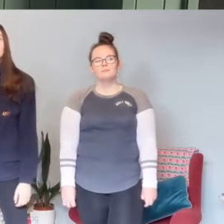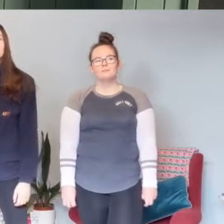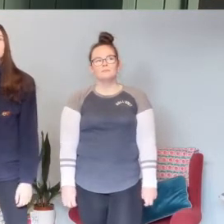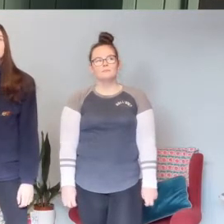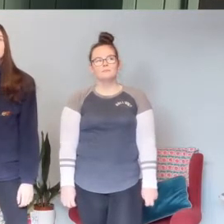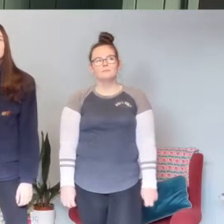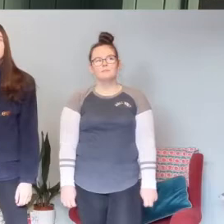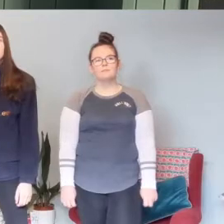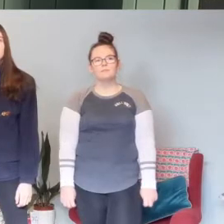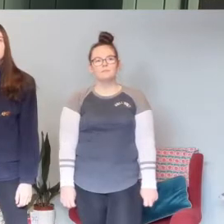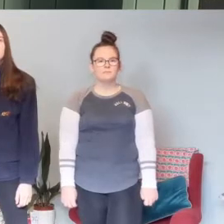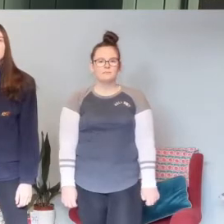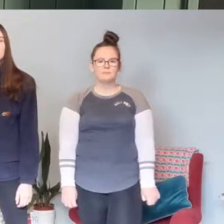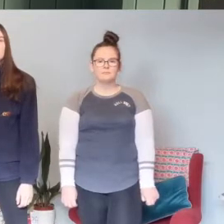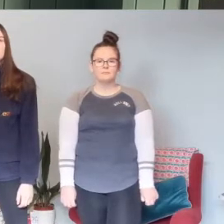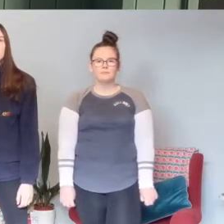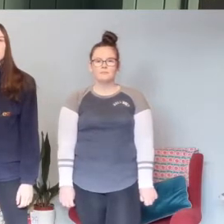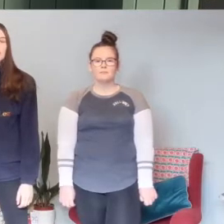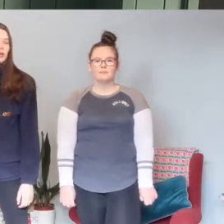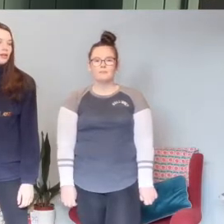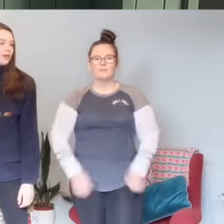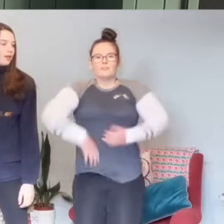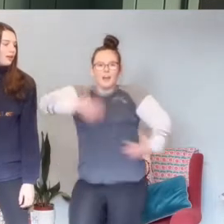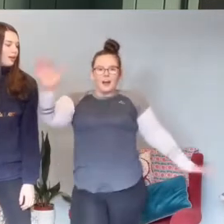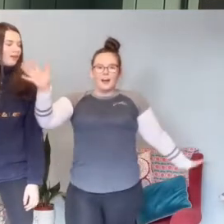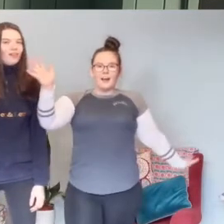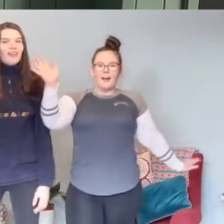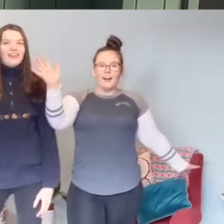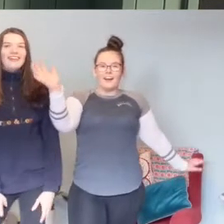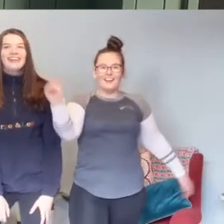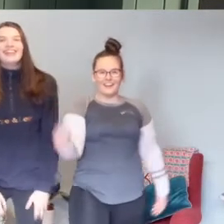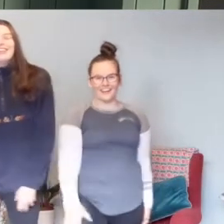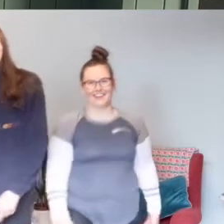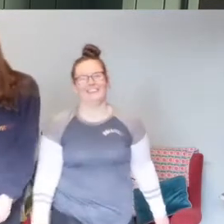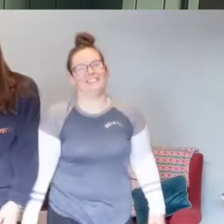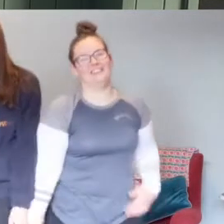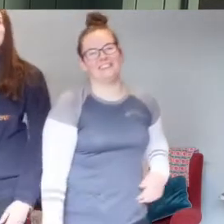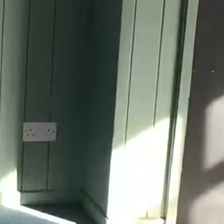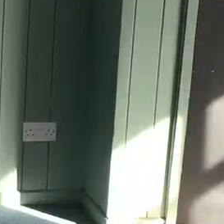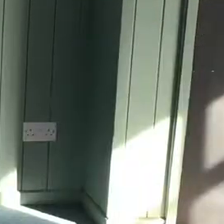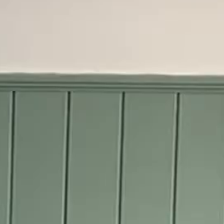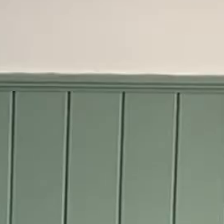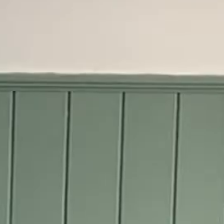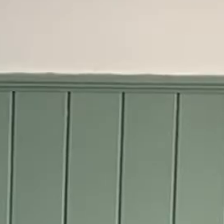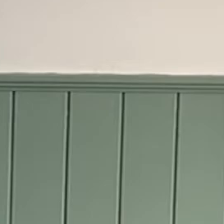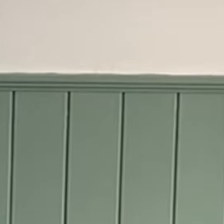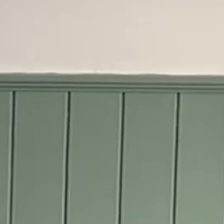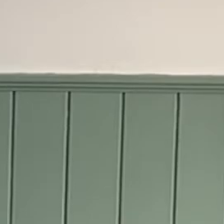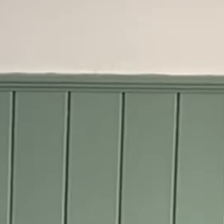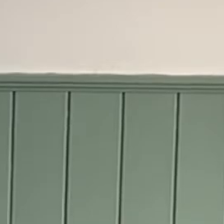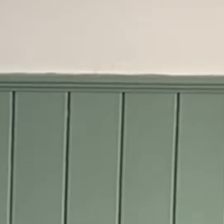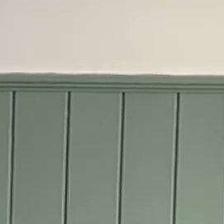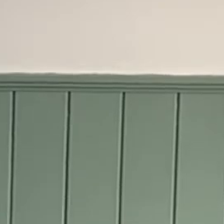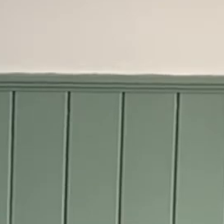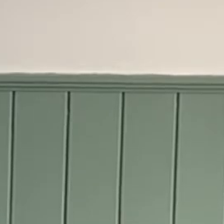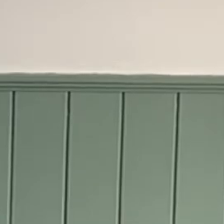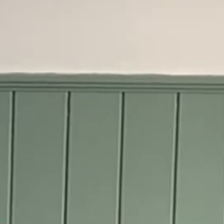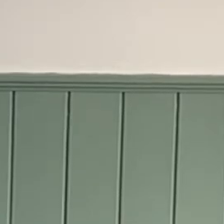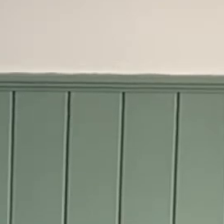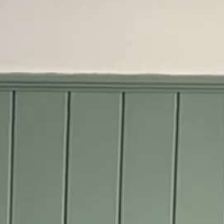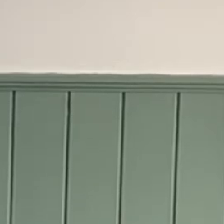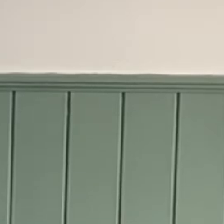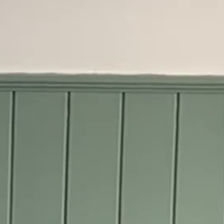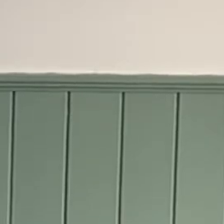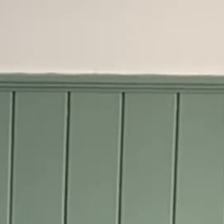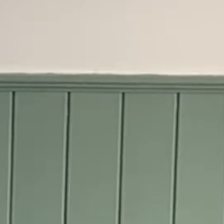So if you get a bit confused and forget what to do, just have a look at them and see what they're doing. So let me tell you the